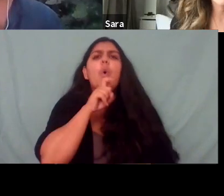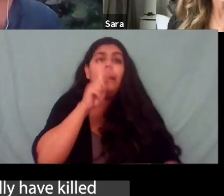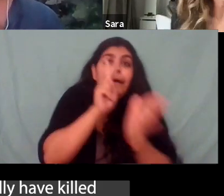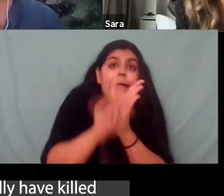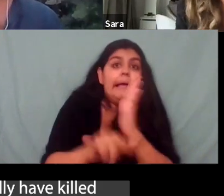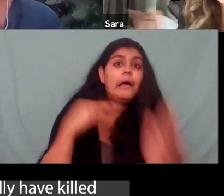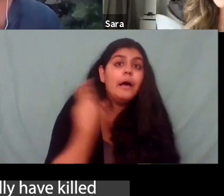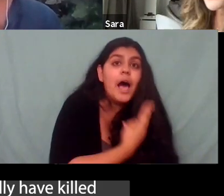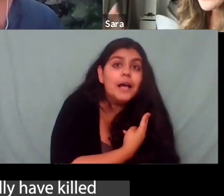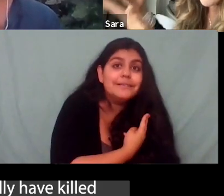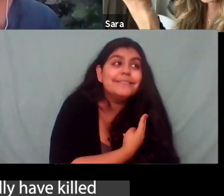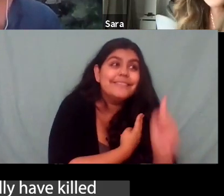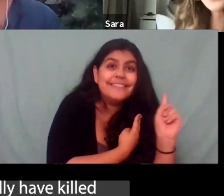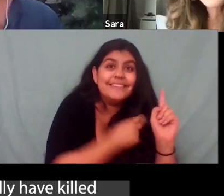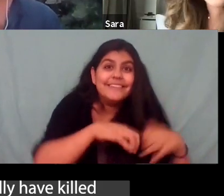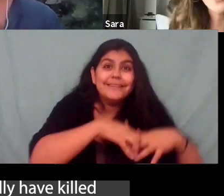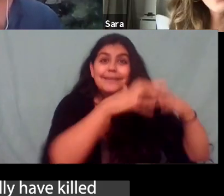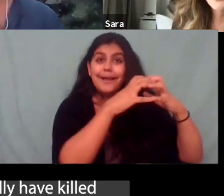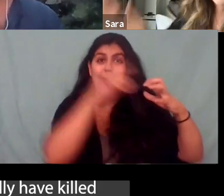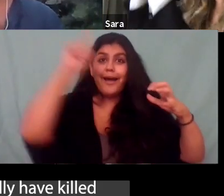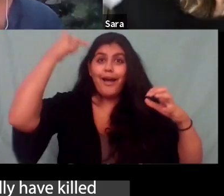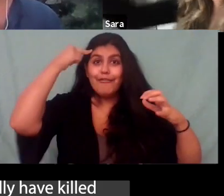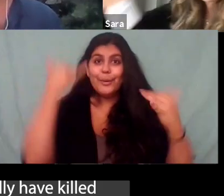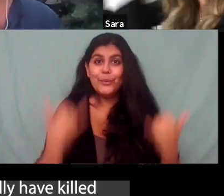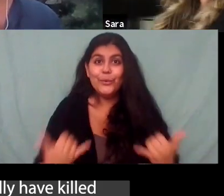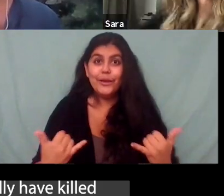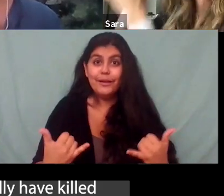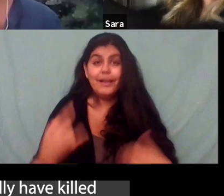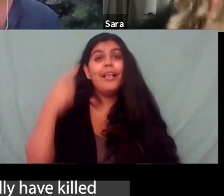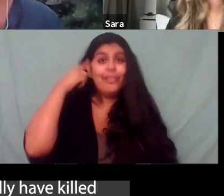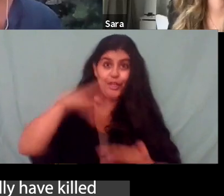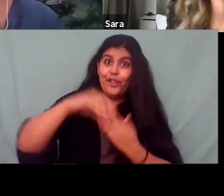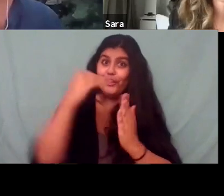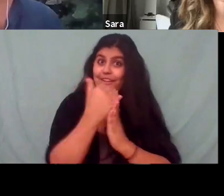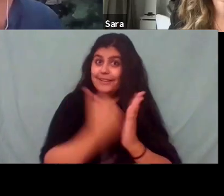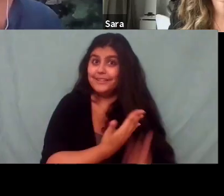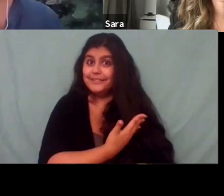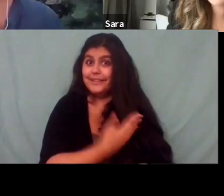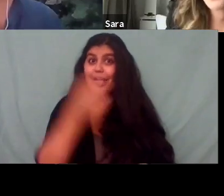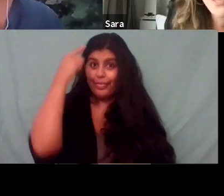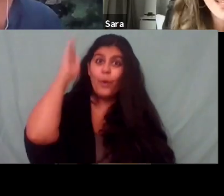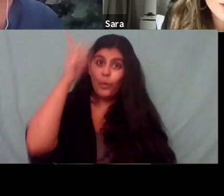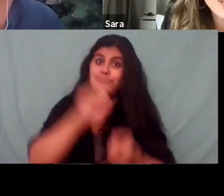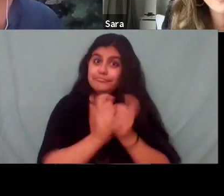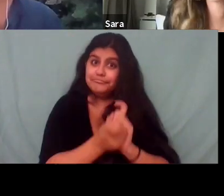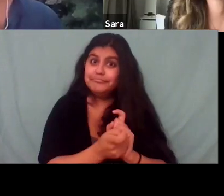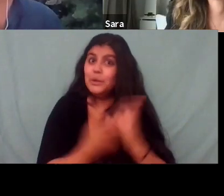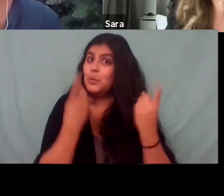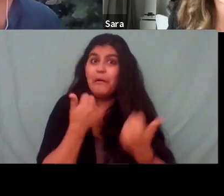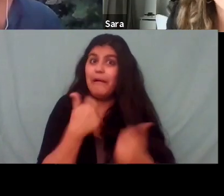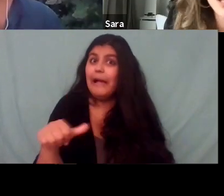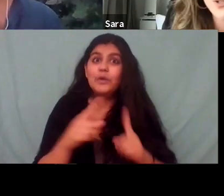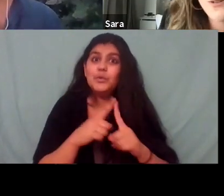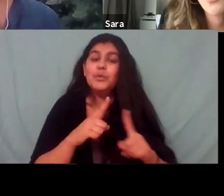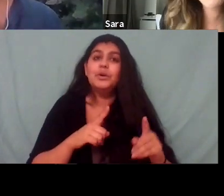blood, those who literally have killed us are forming the government today. Do you think they learned any lesson? Do